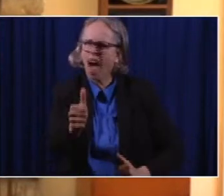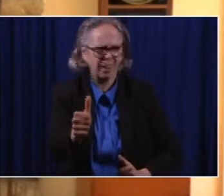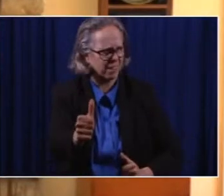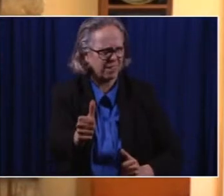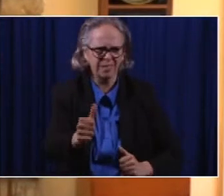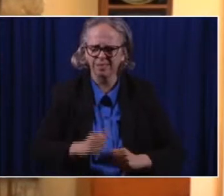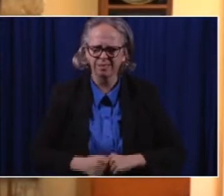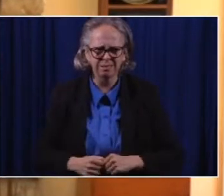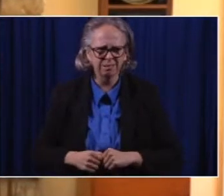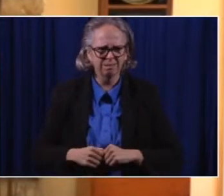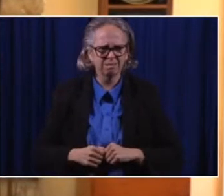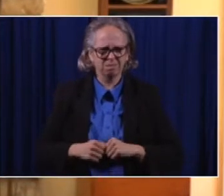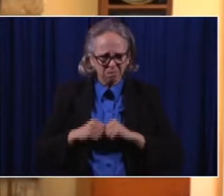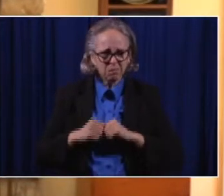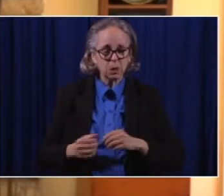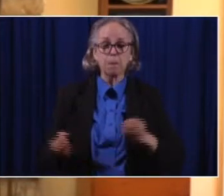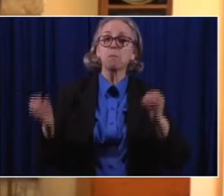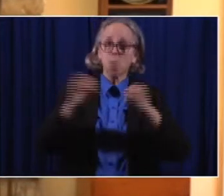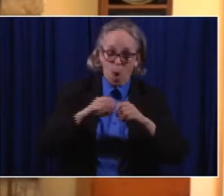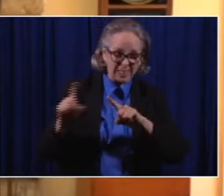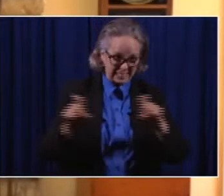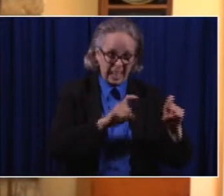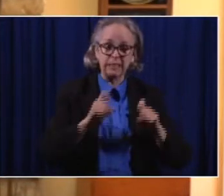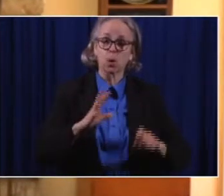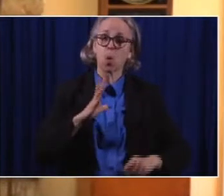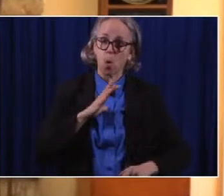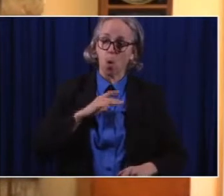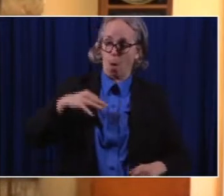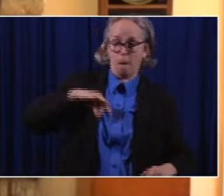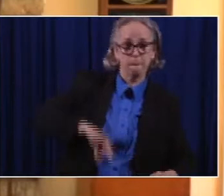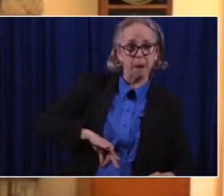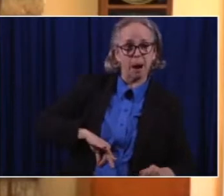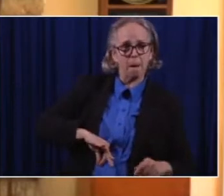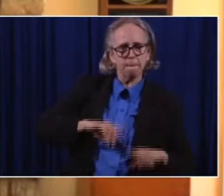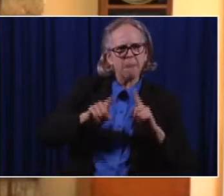here, but not anything like that.